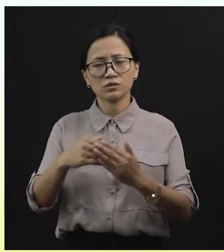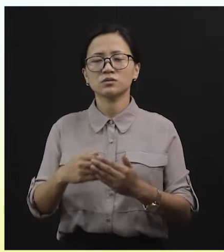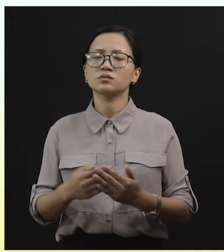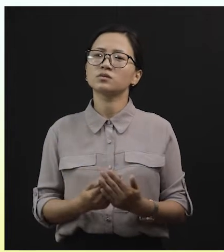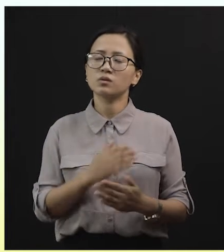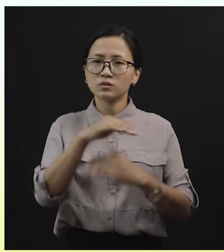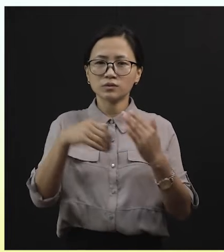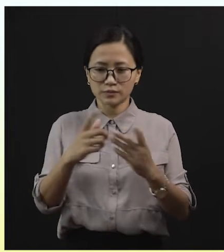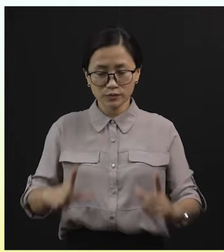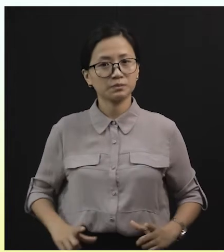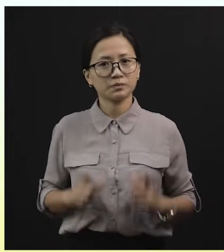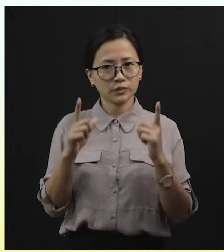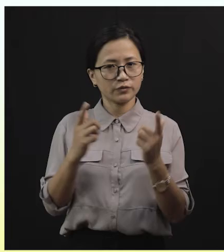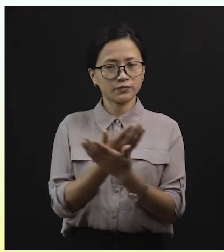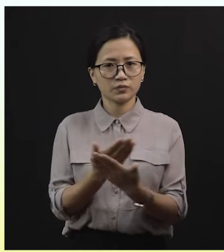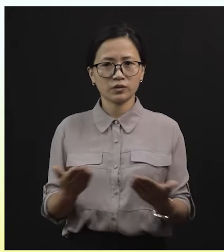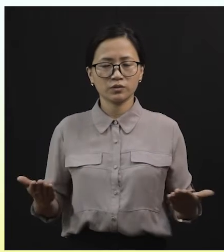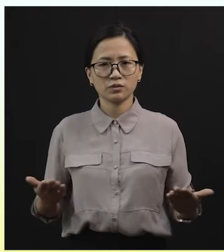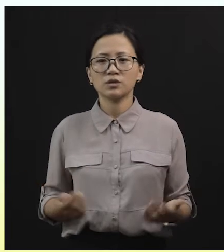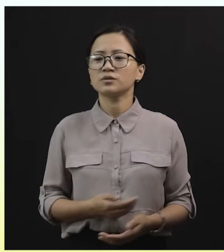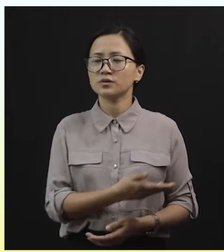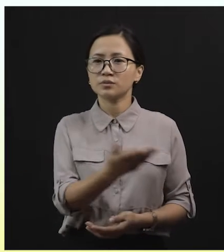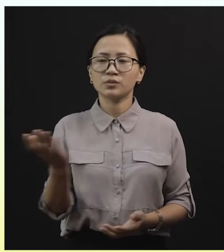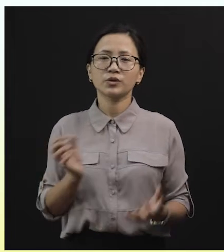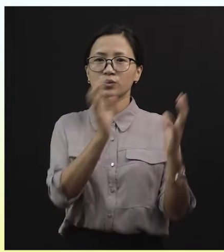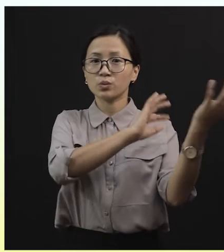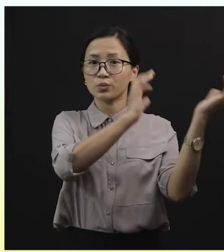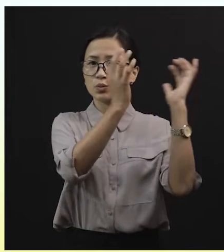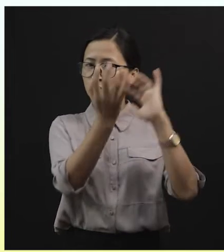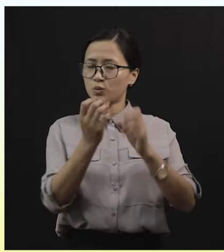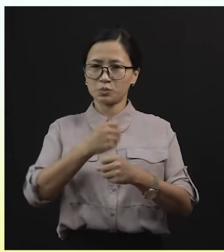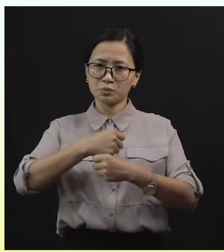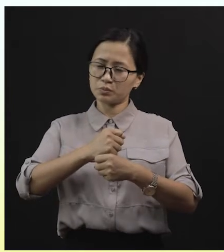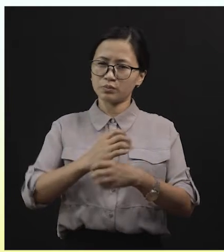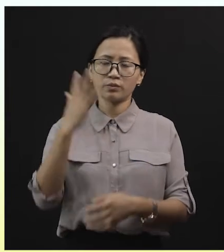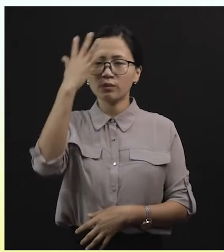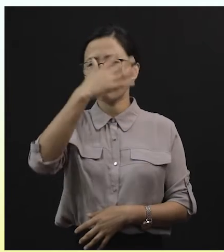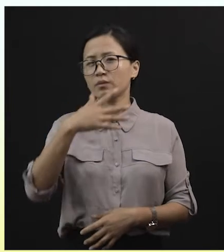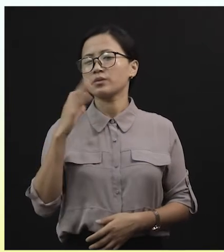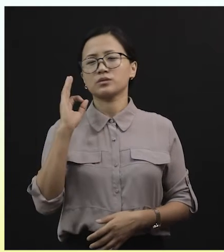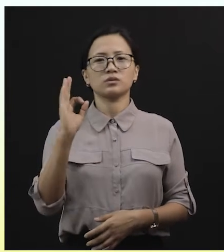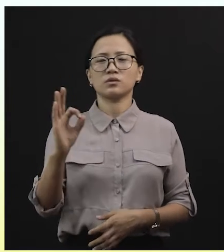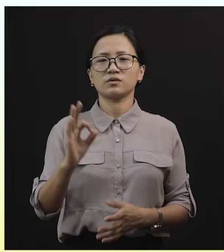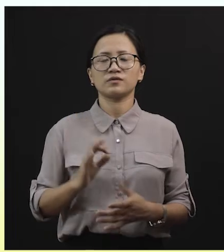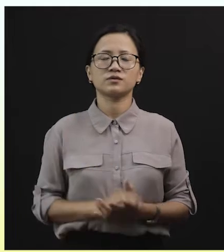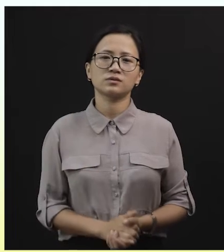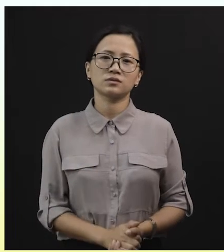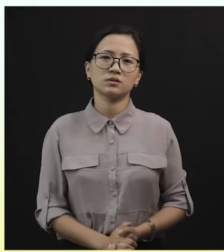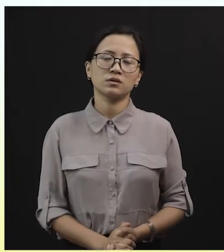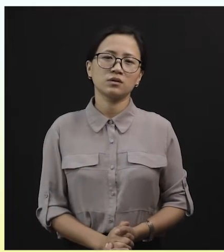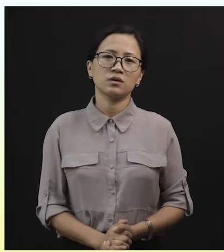things, because living things makes the world beautiful. See, living things, they make the